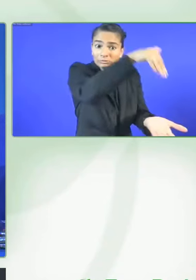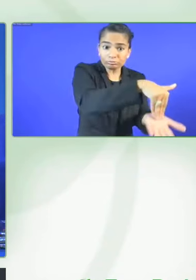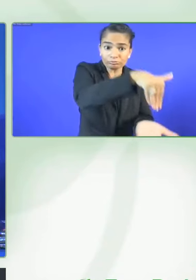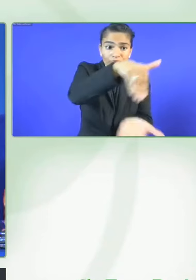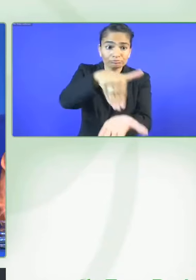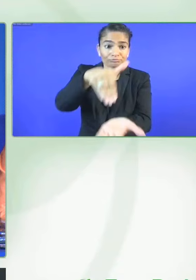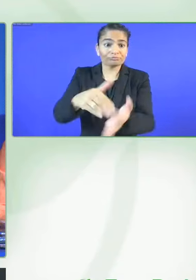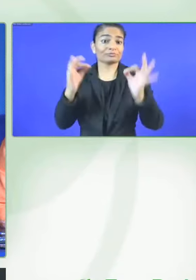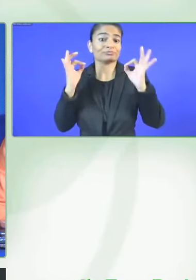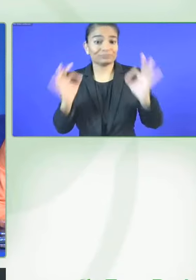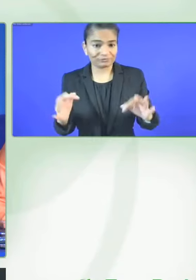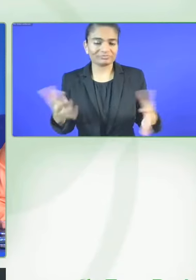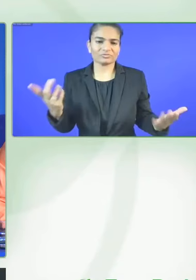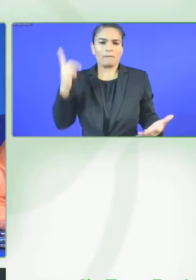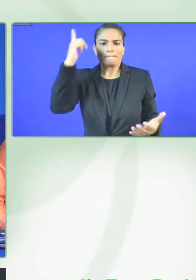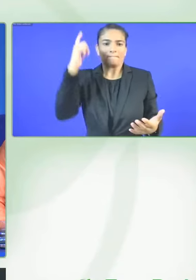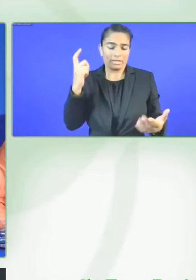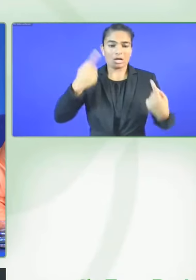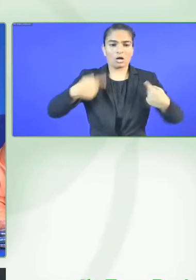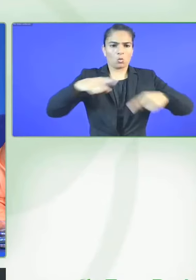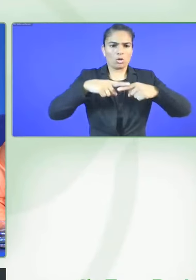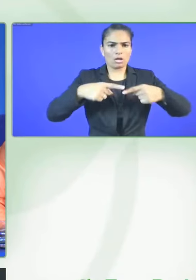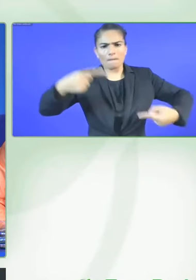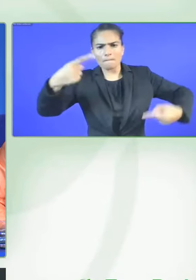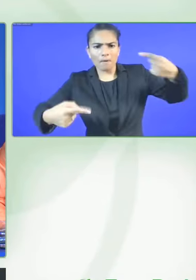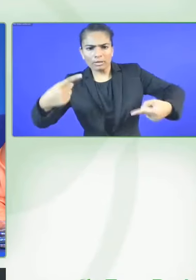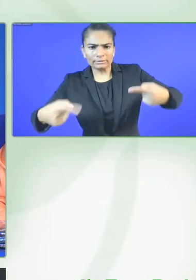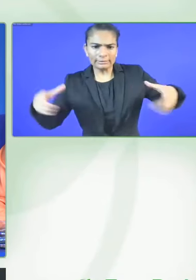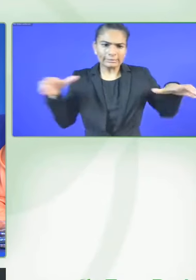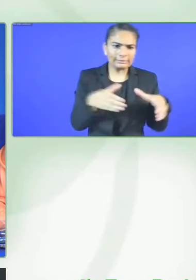23, the 3 administrative